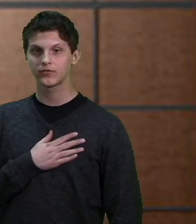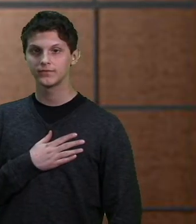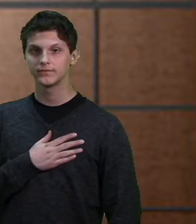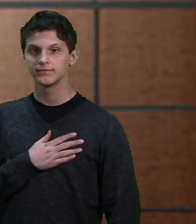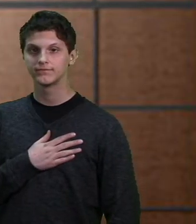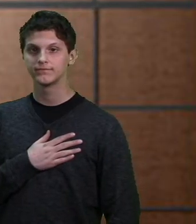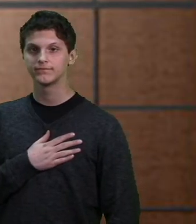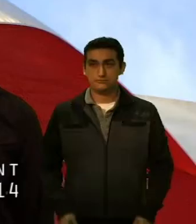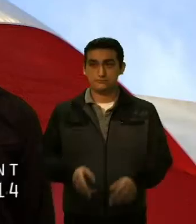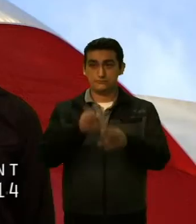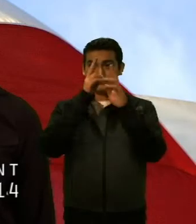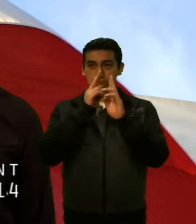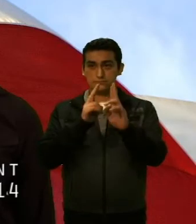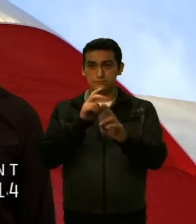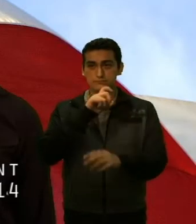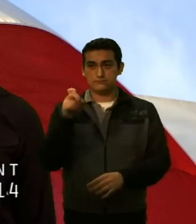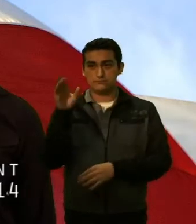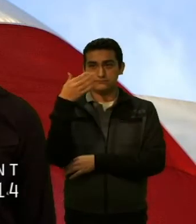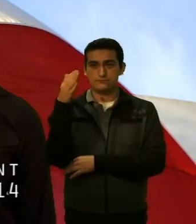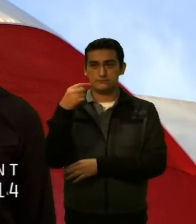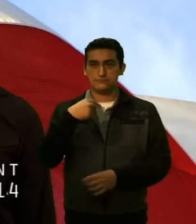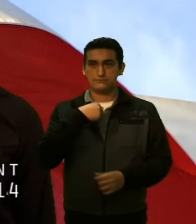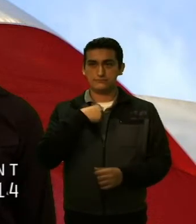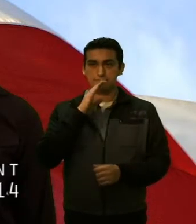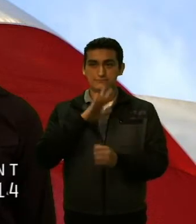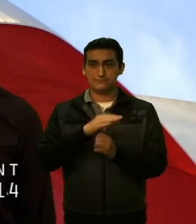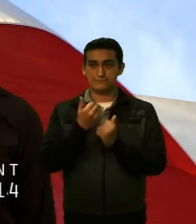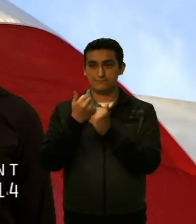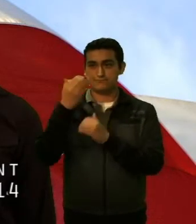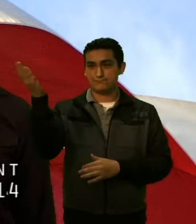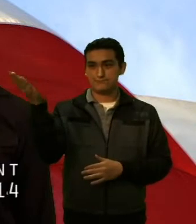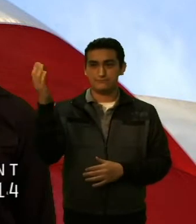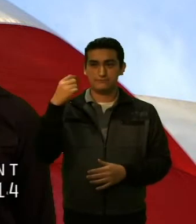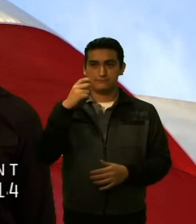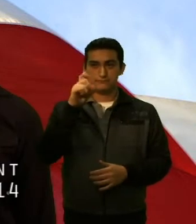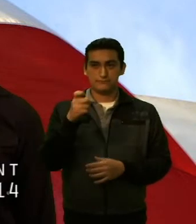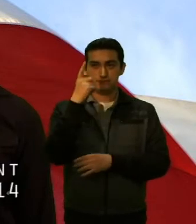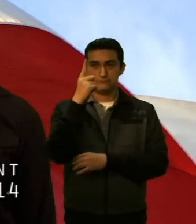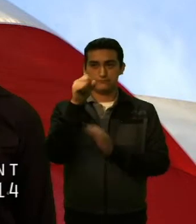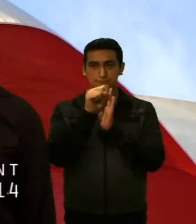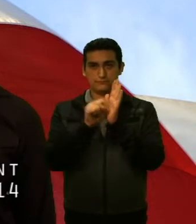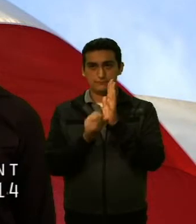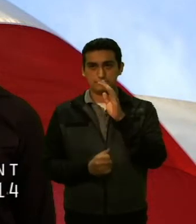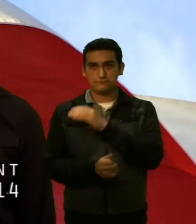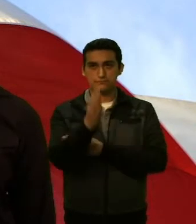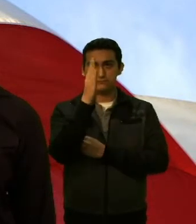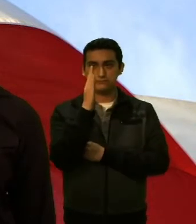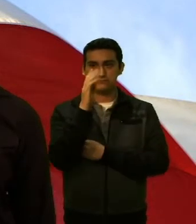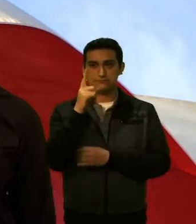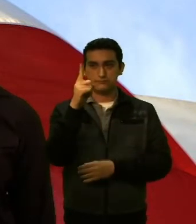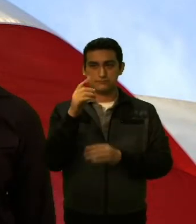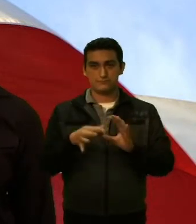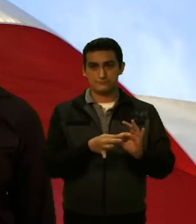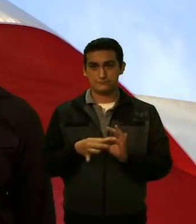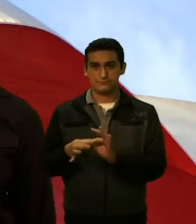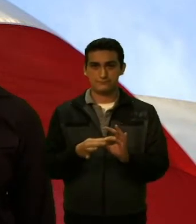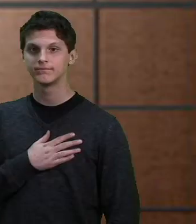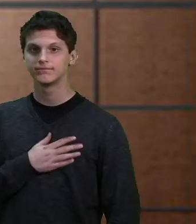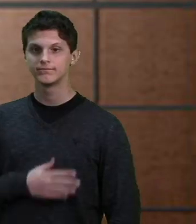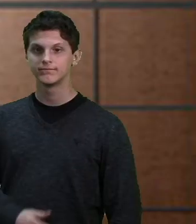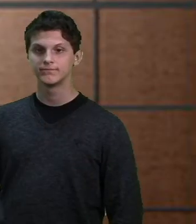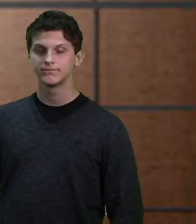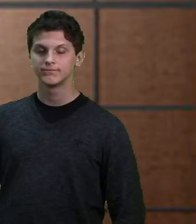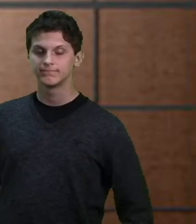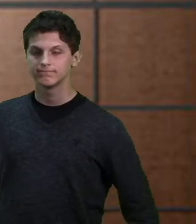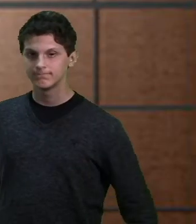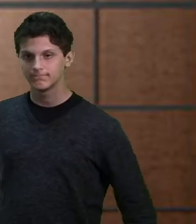Pledge. Honor the Texas flag, I pledge allegiance to thee, Texas, one state, under God, one and indivisible.